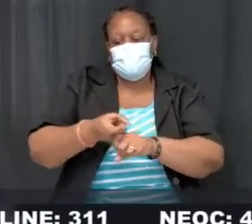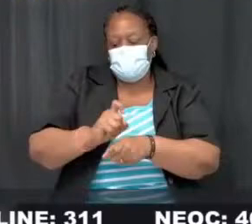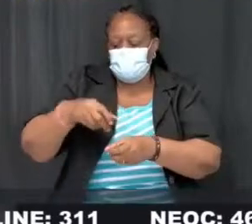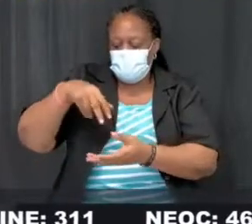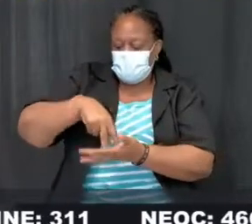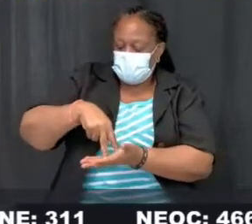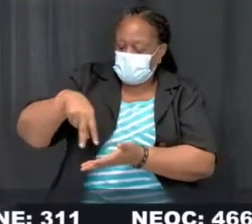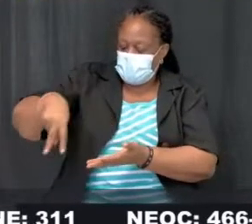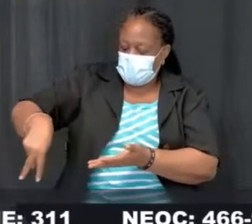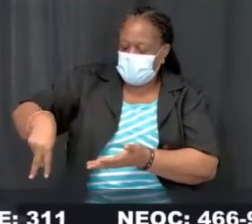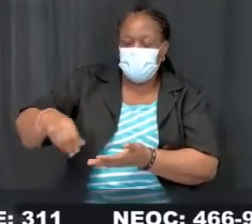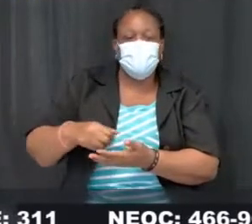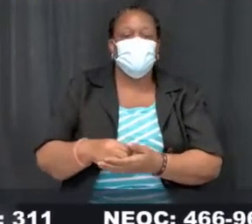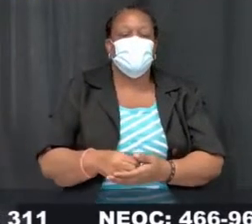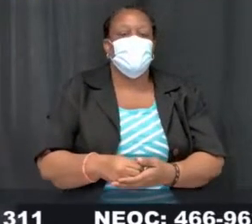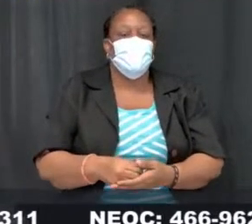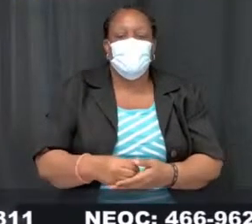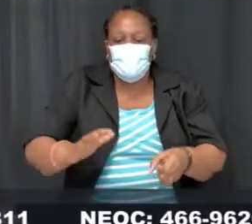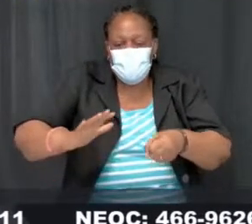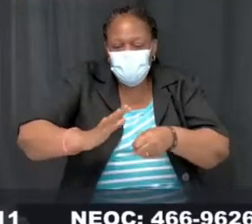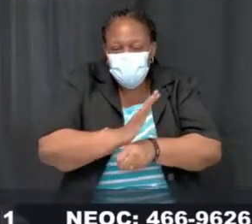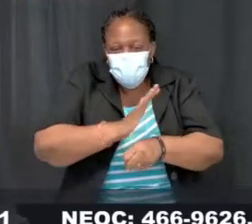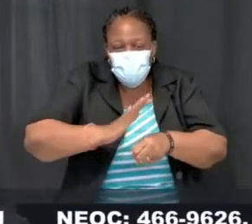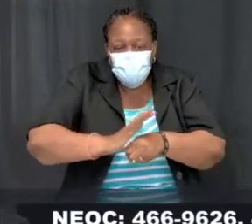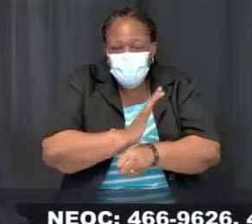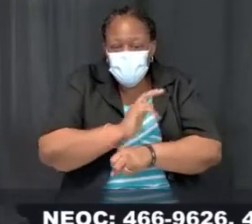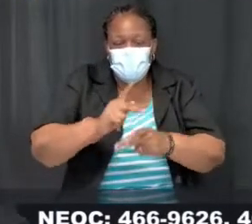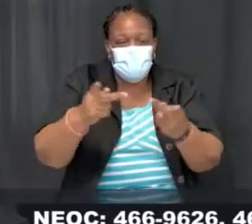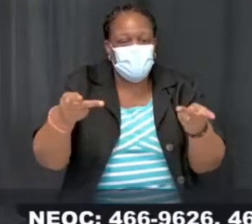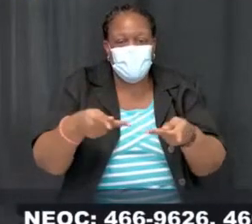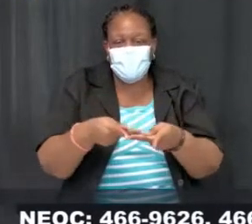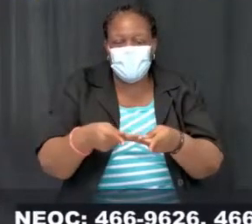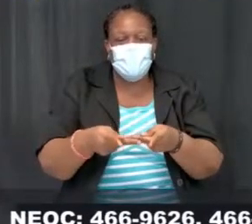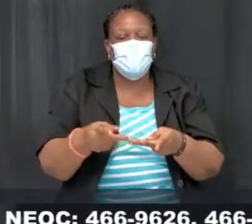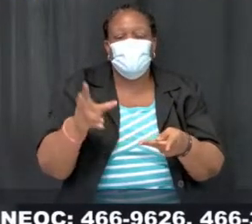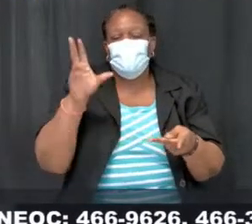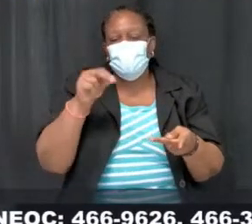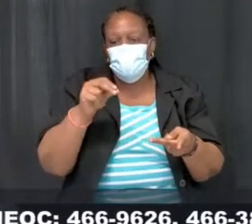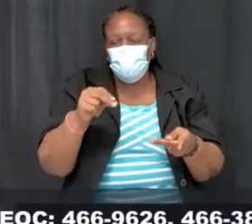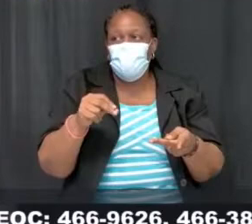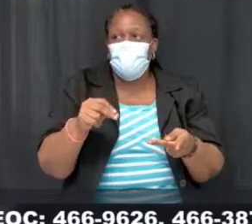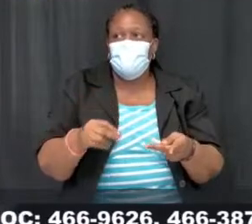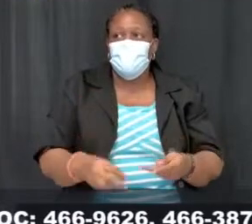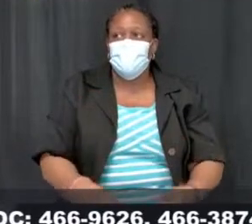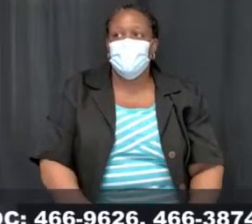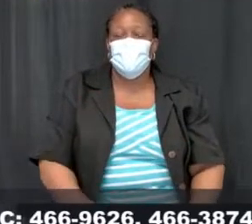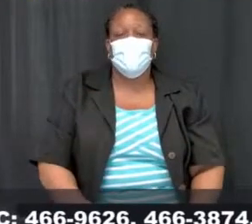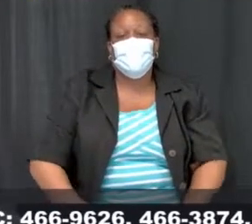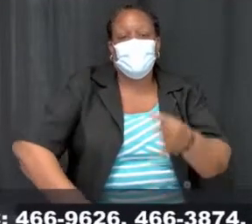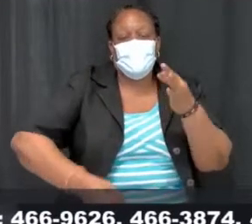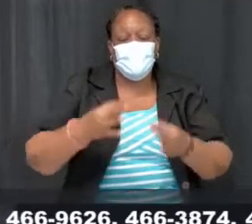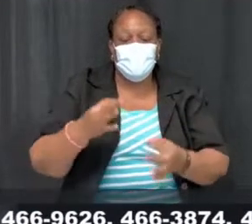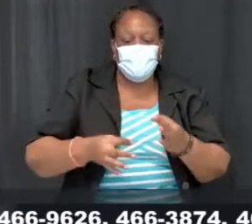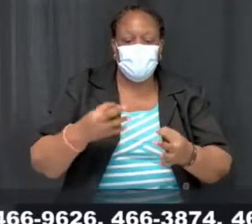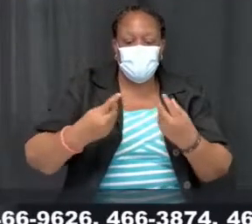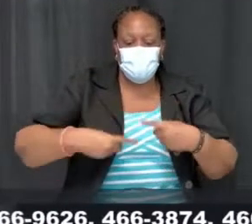at the event. Events with more people increase the likelihood of being